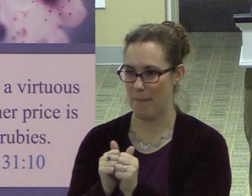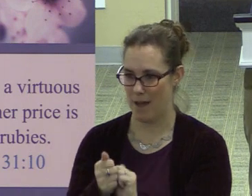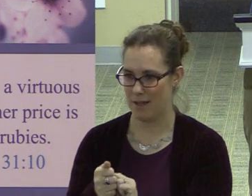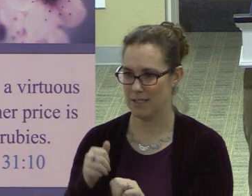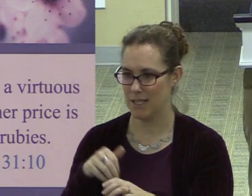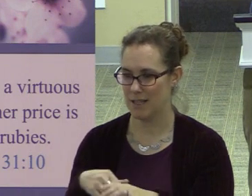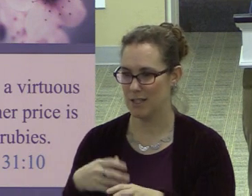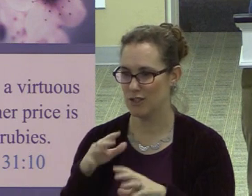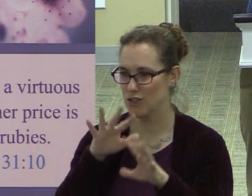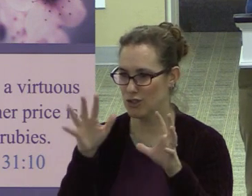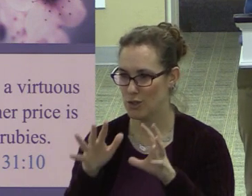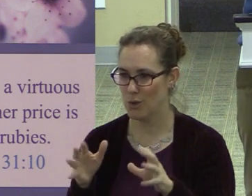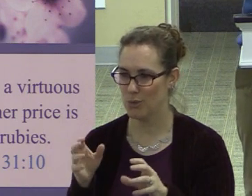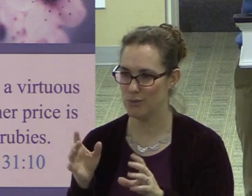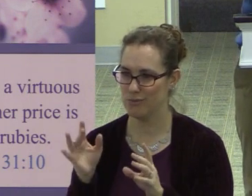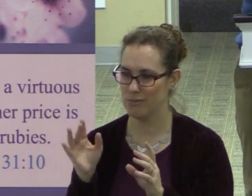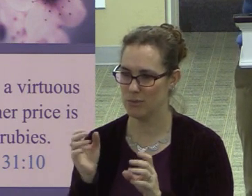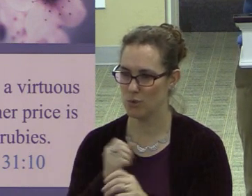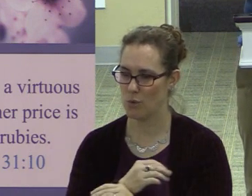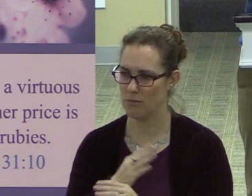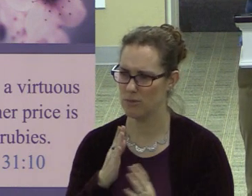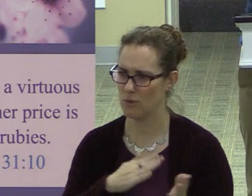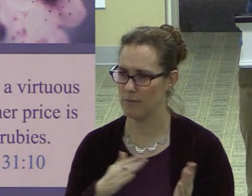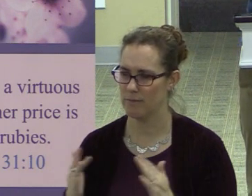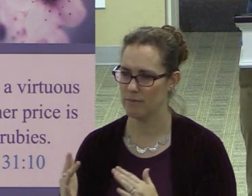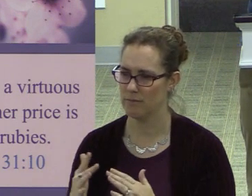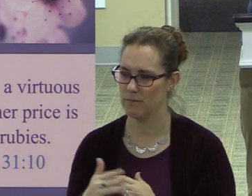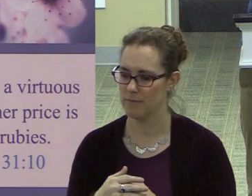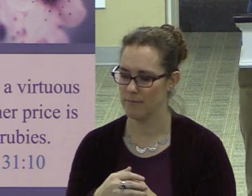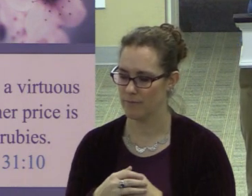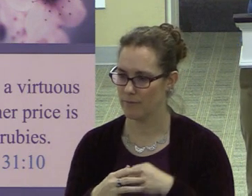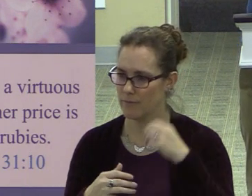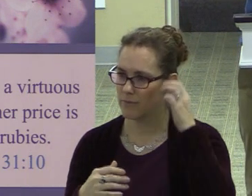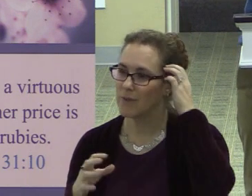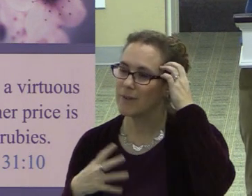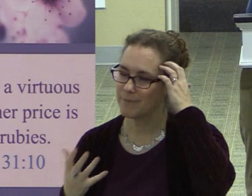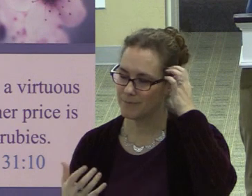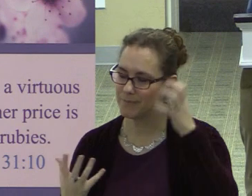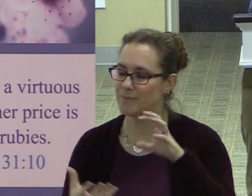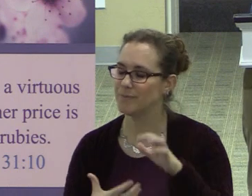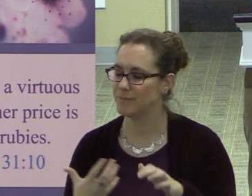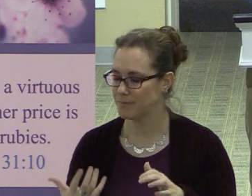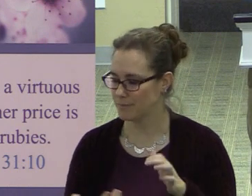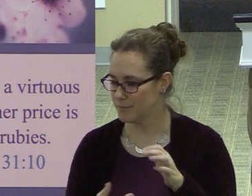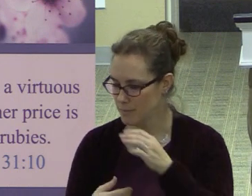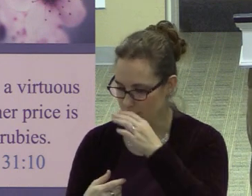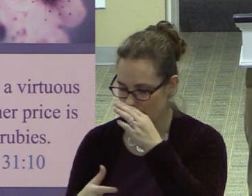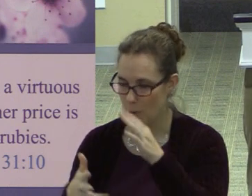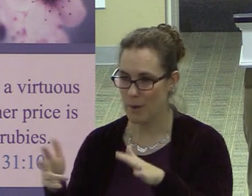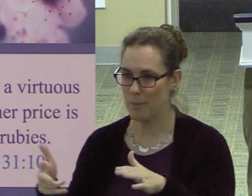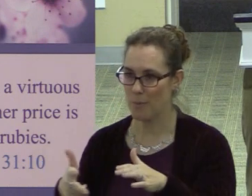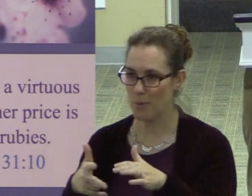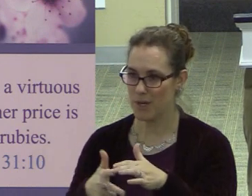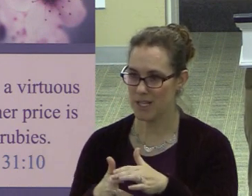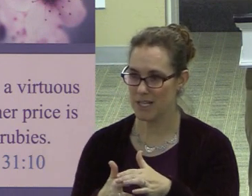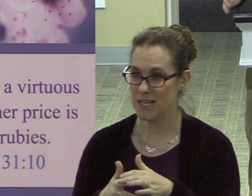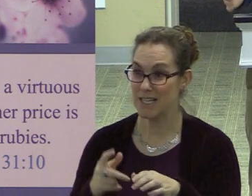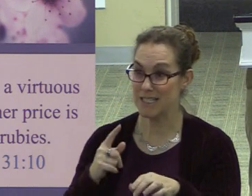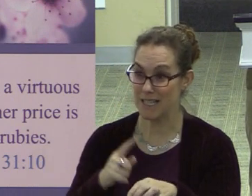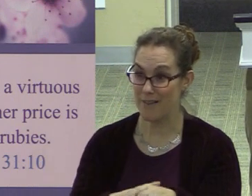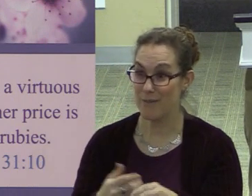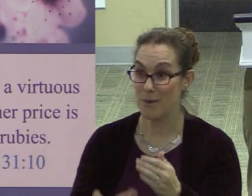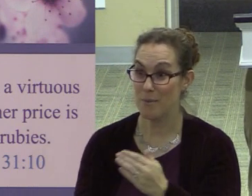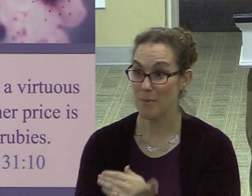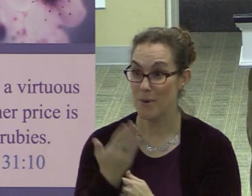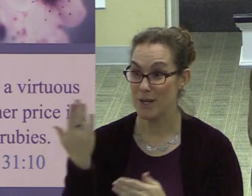snowstorm. It went slow, slow, slow. We basically pulled in time for the morning